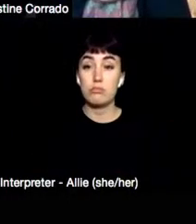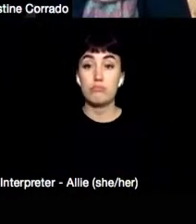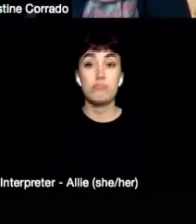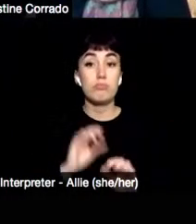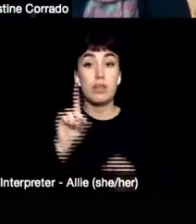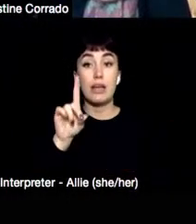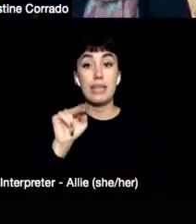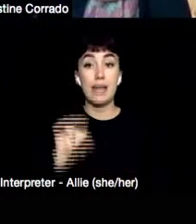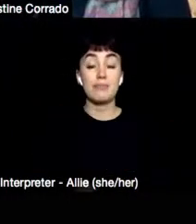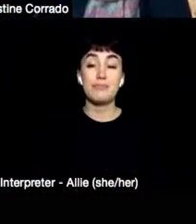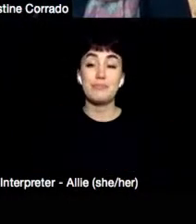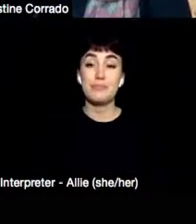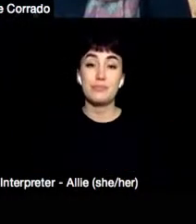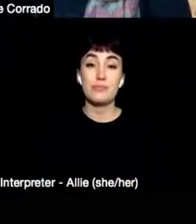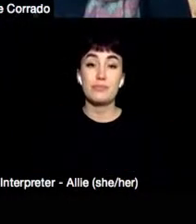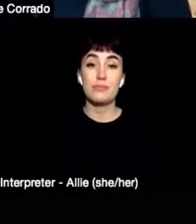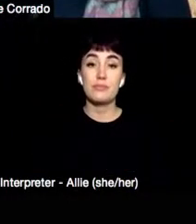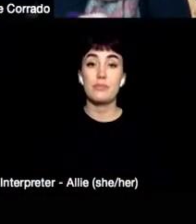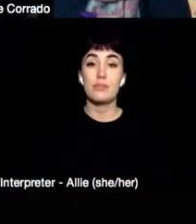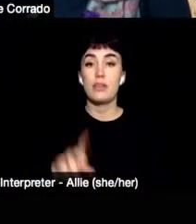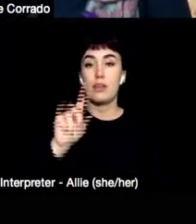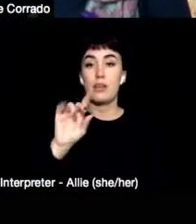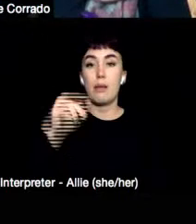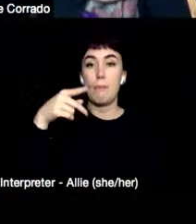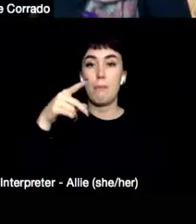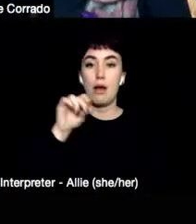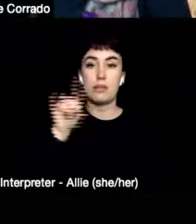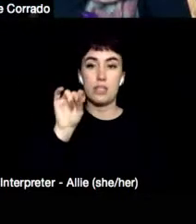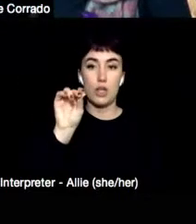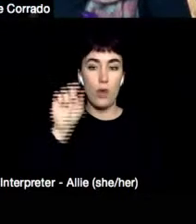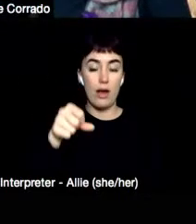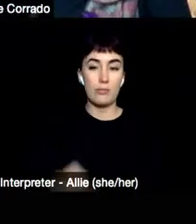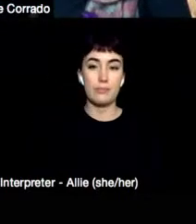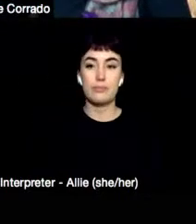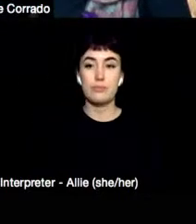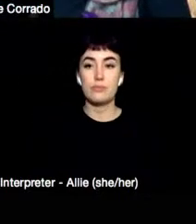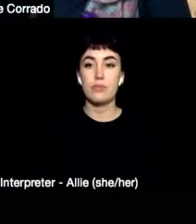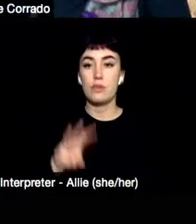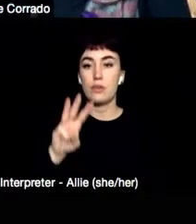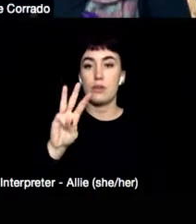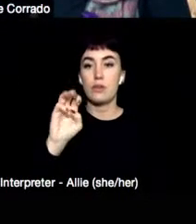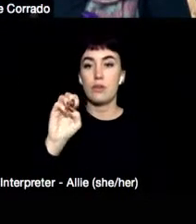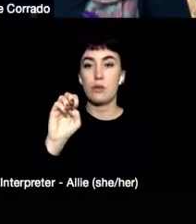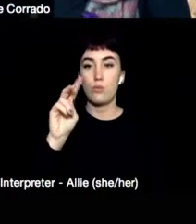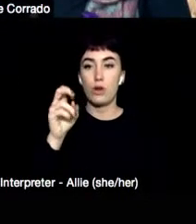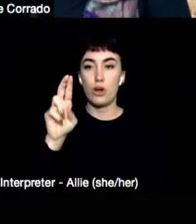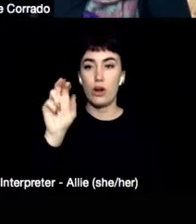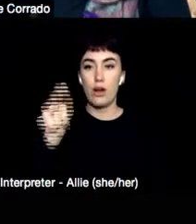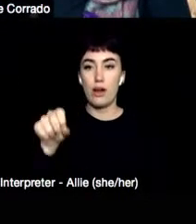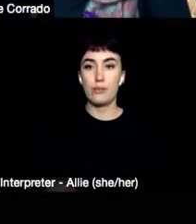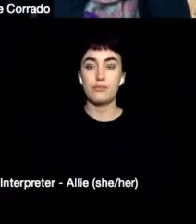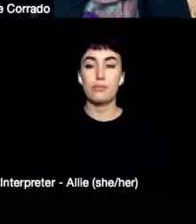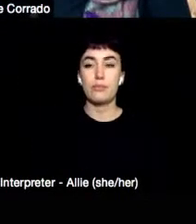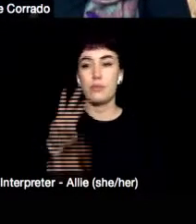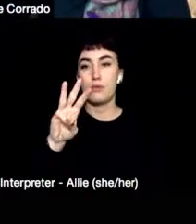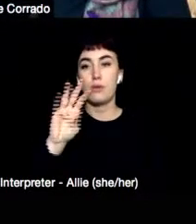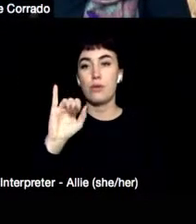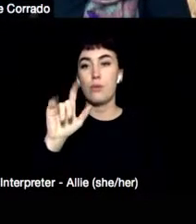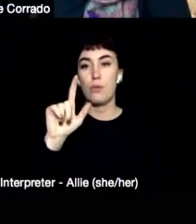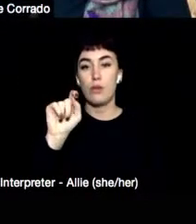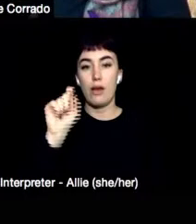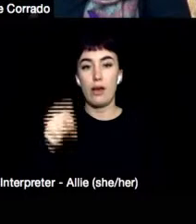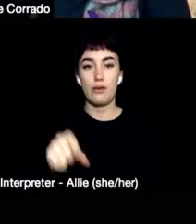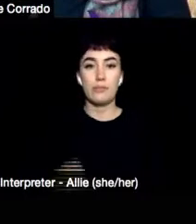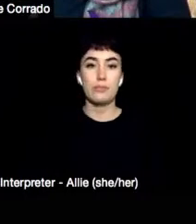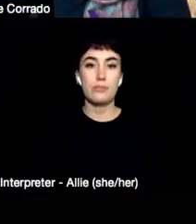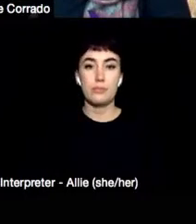Dan, please call the roll. Councilmember DePonzio. Aye. Councilmember Werner. Aye. Councilmember Wilt.